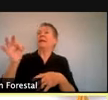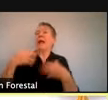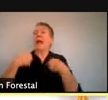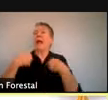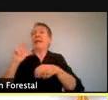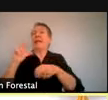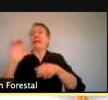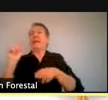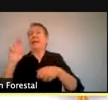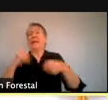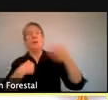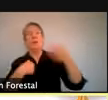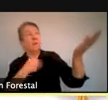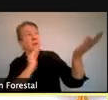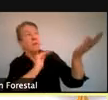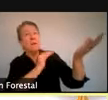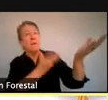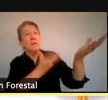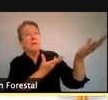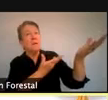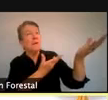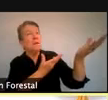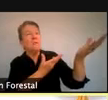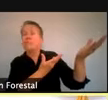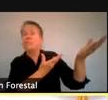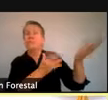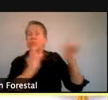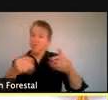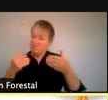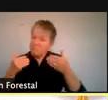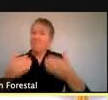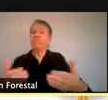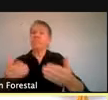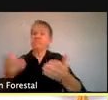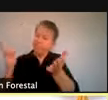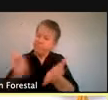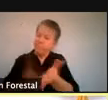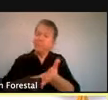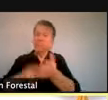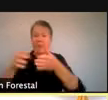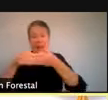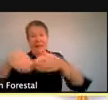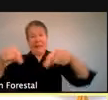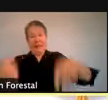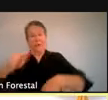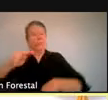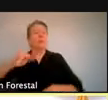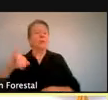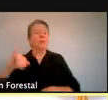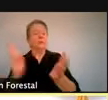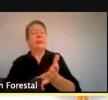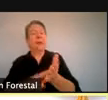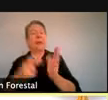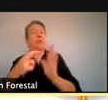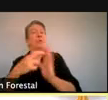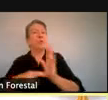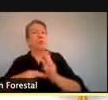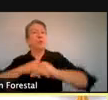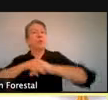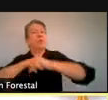New Jersey will lead. We have set aside a new page in our COVID-19 information hub where workers